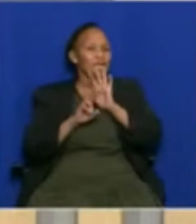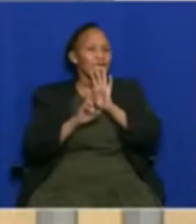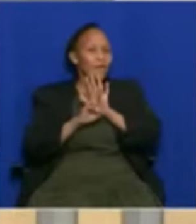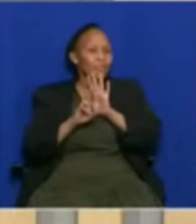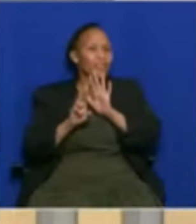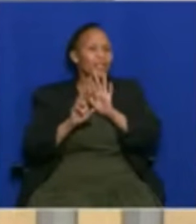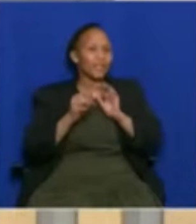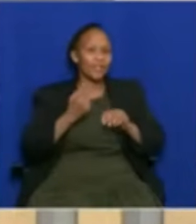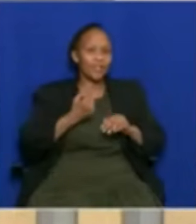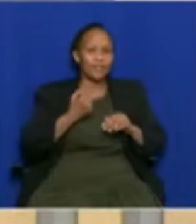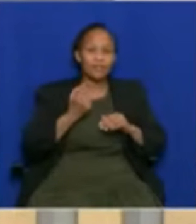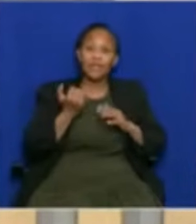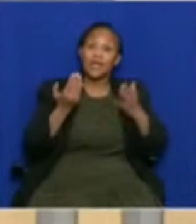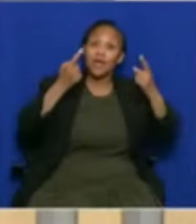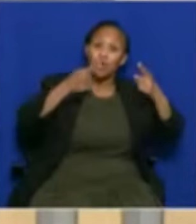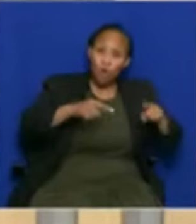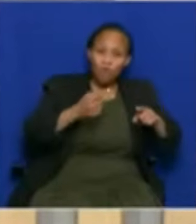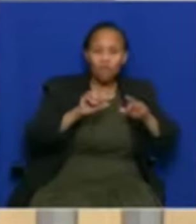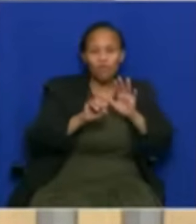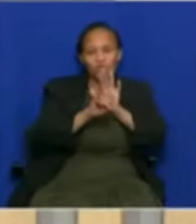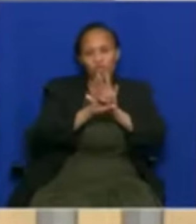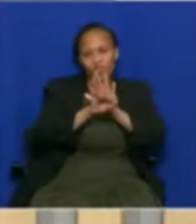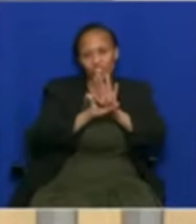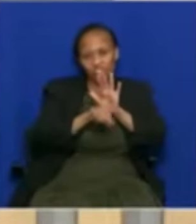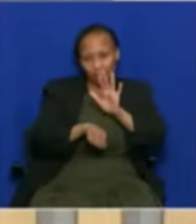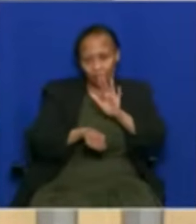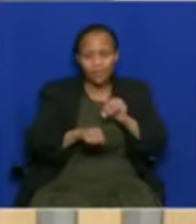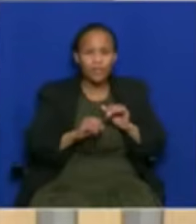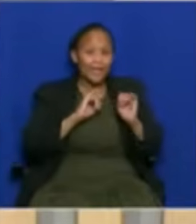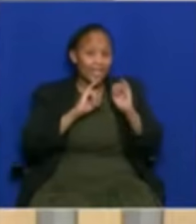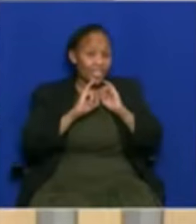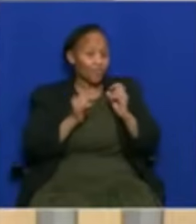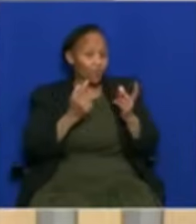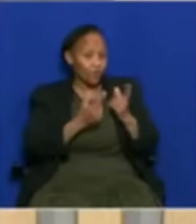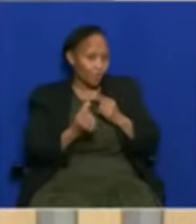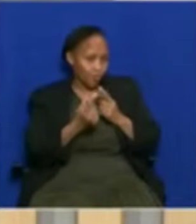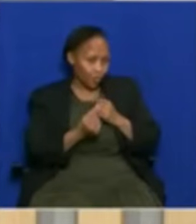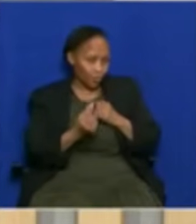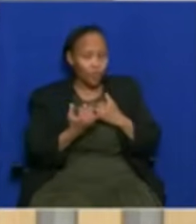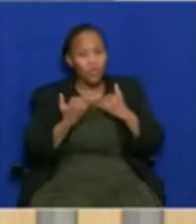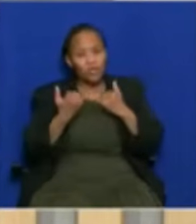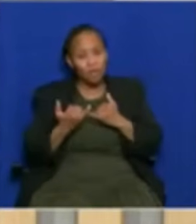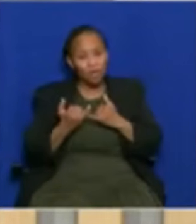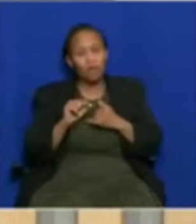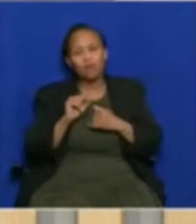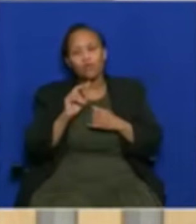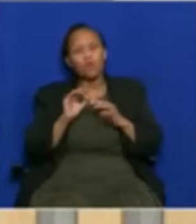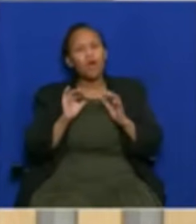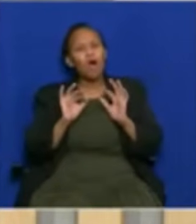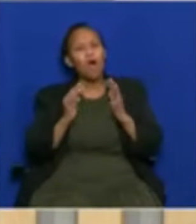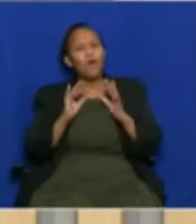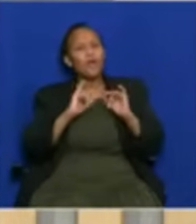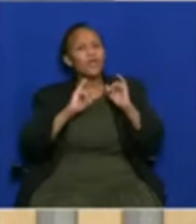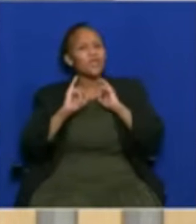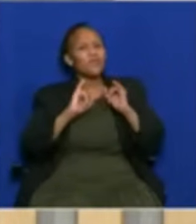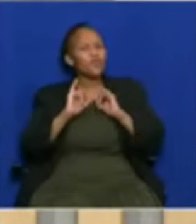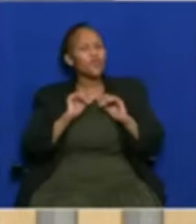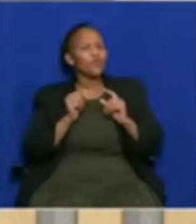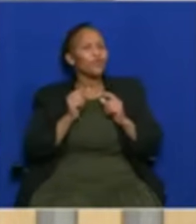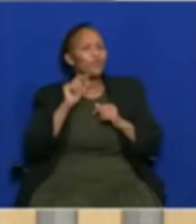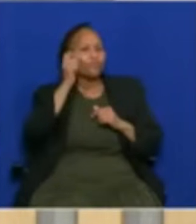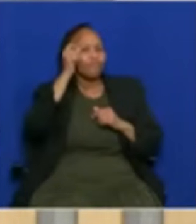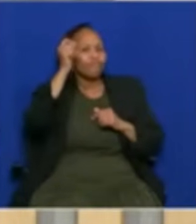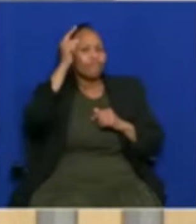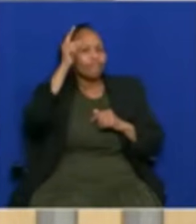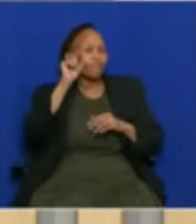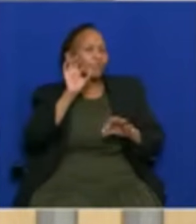it's not that IDAC is adding to it. It is how you perform in the interview and your understanding of the particular post, whether